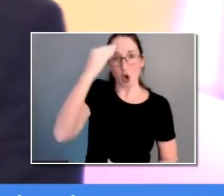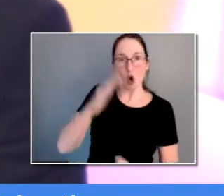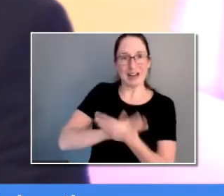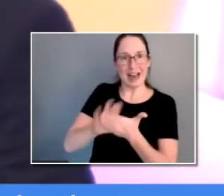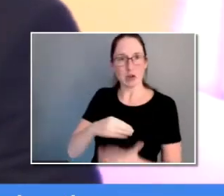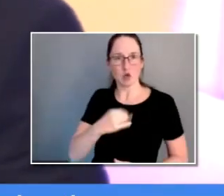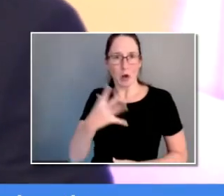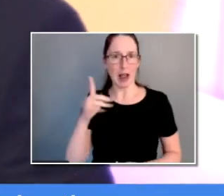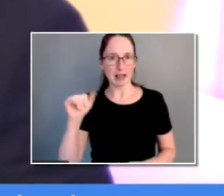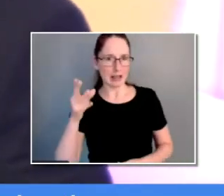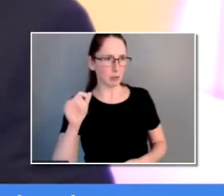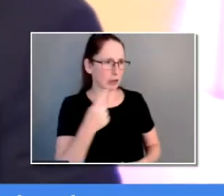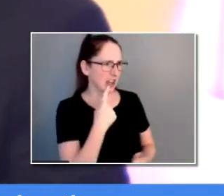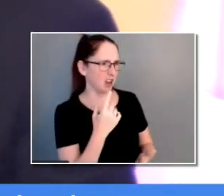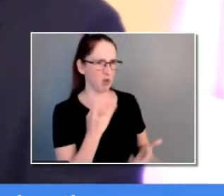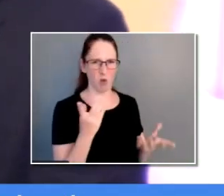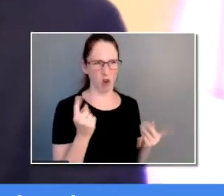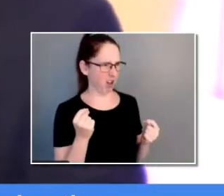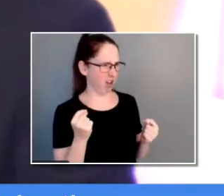wait, what?